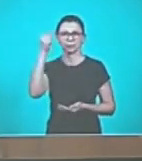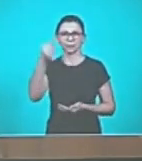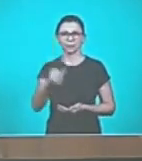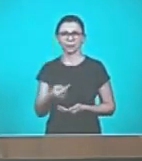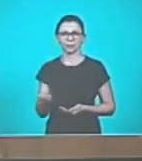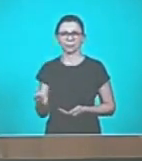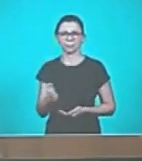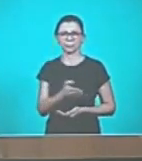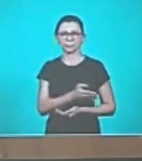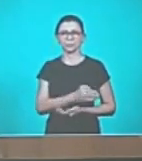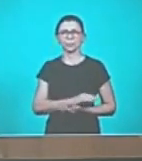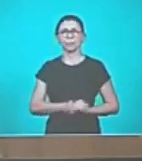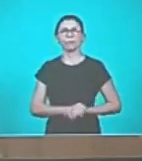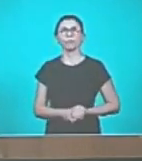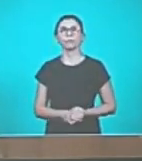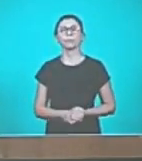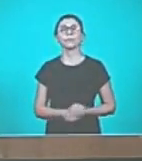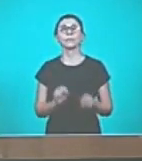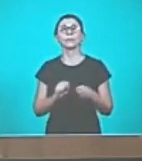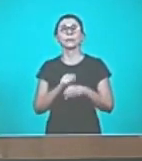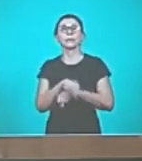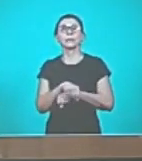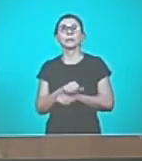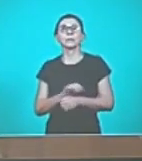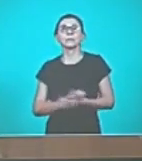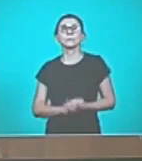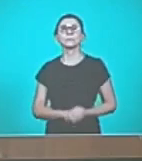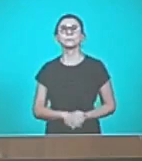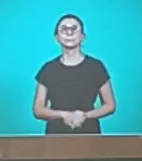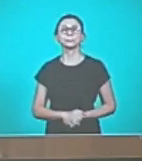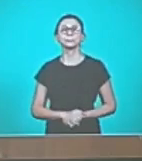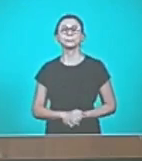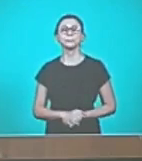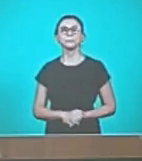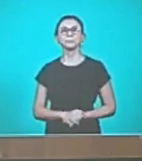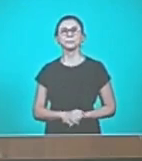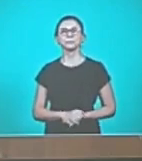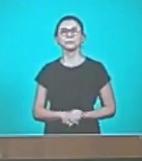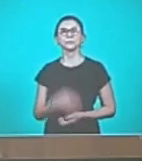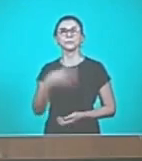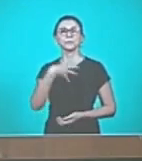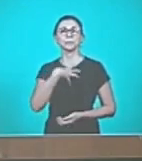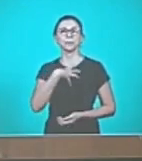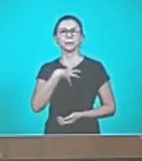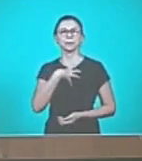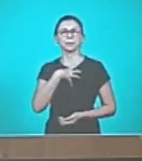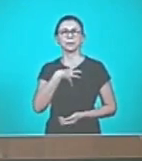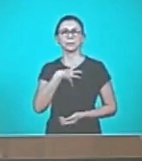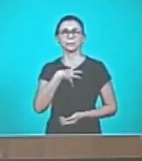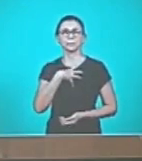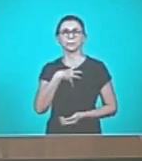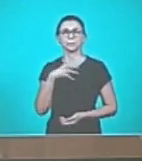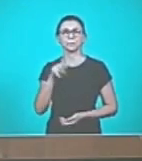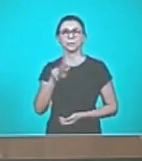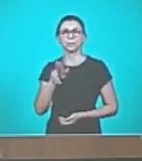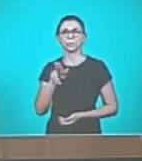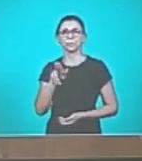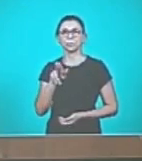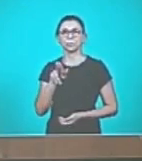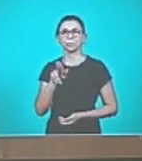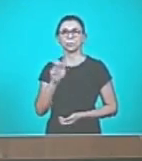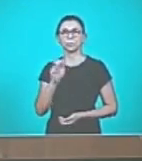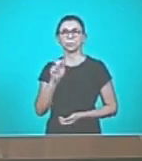school in the morning. We're going to inform the brethren about a seminar that happened in Bahia with